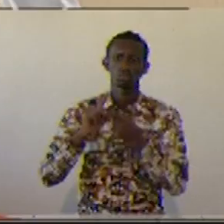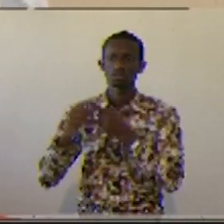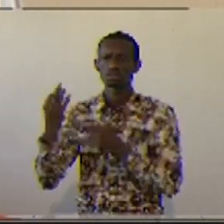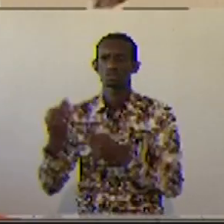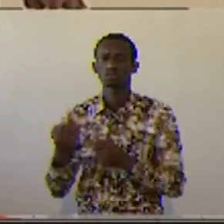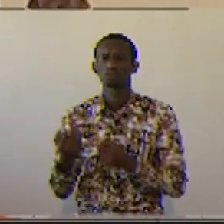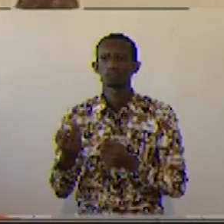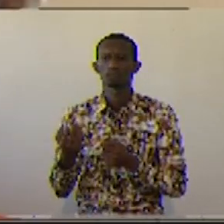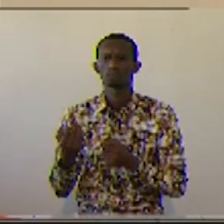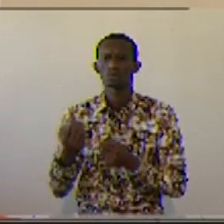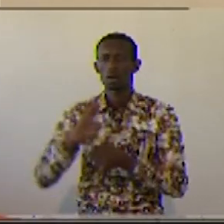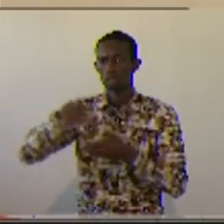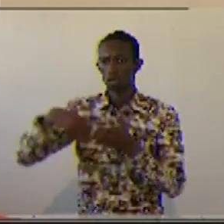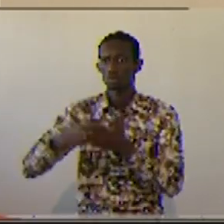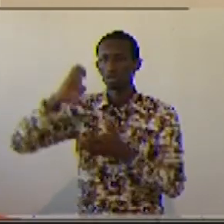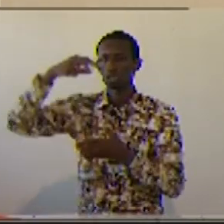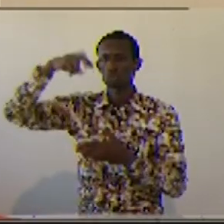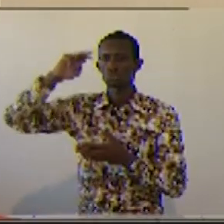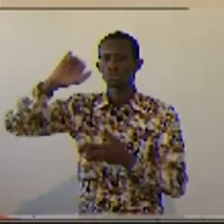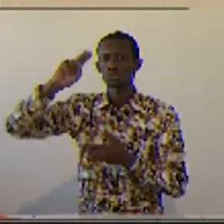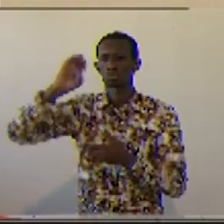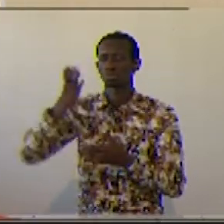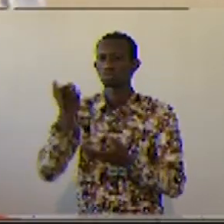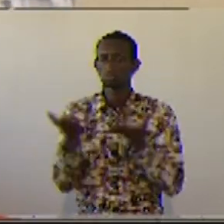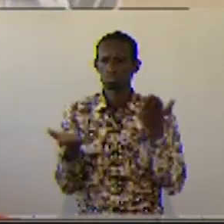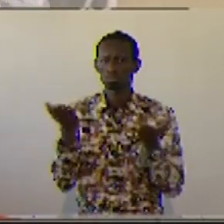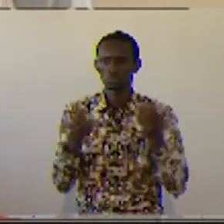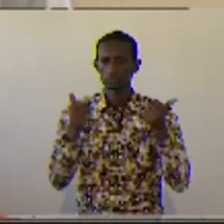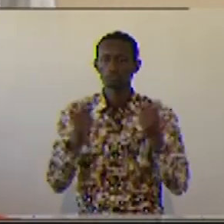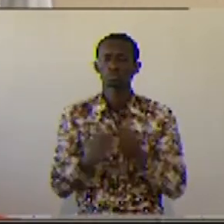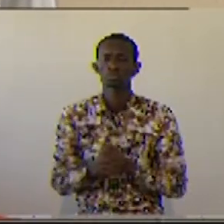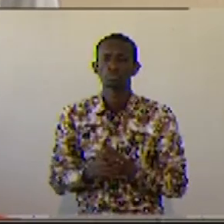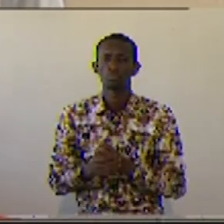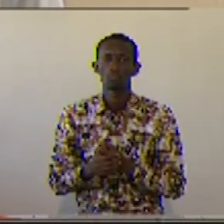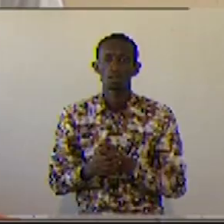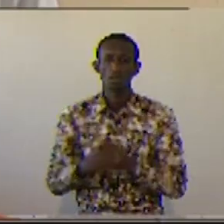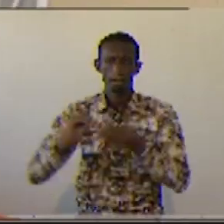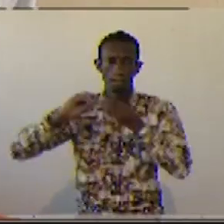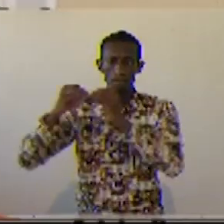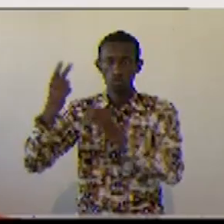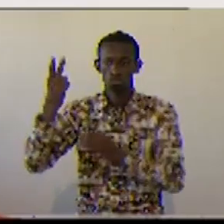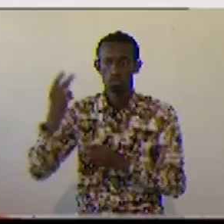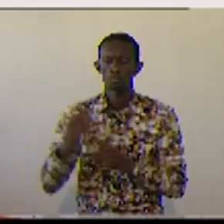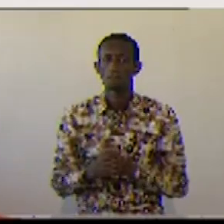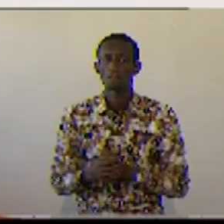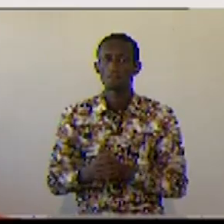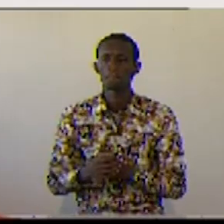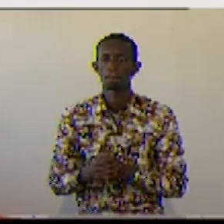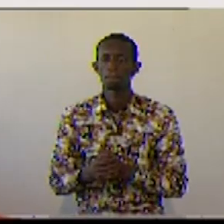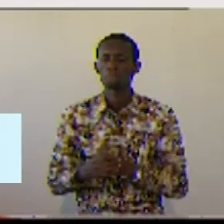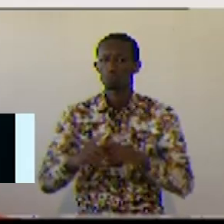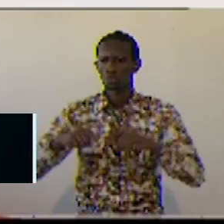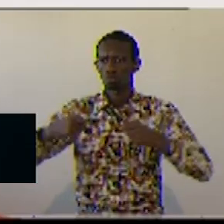our equation is balanced. And the second is a reaction